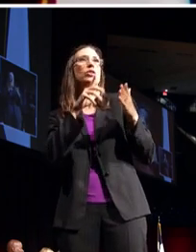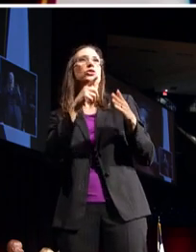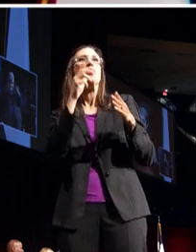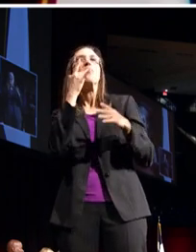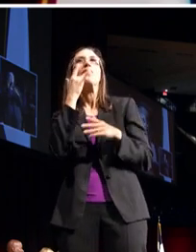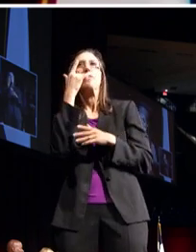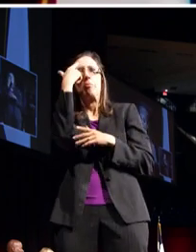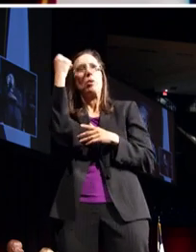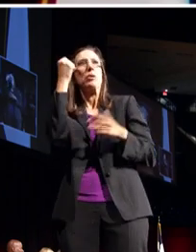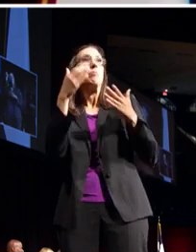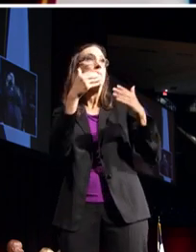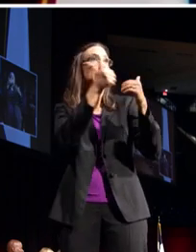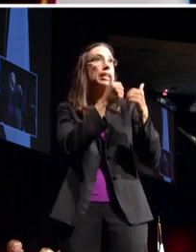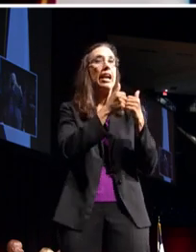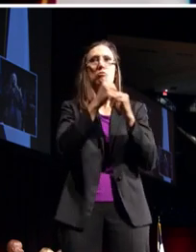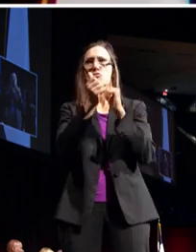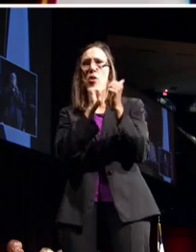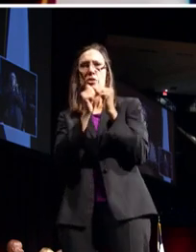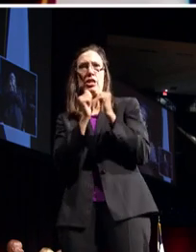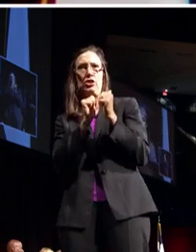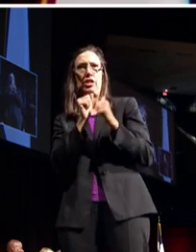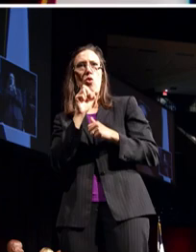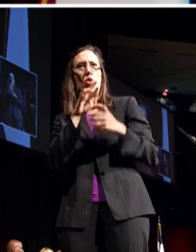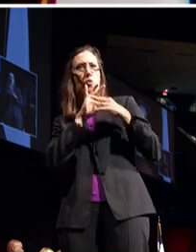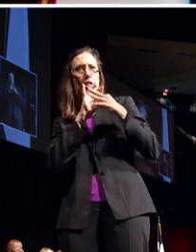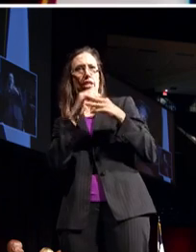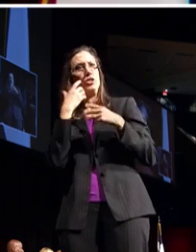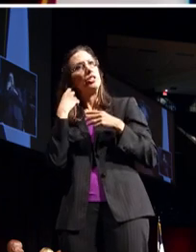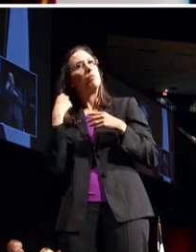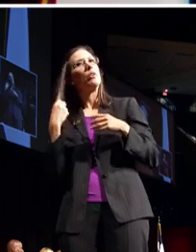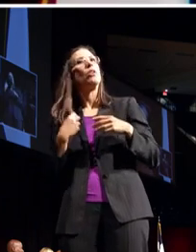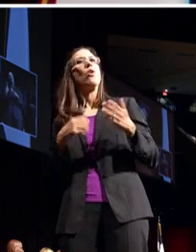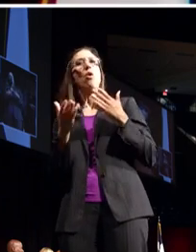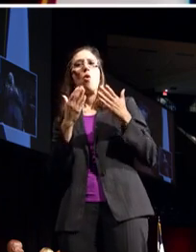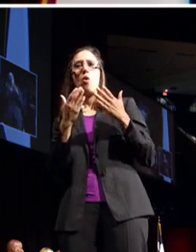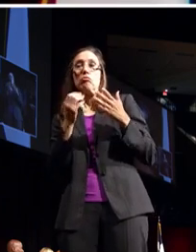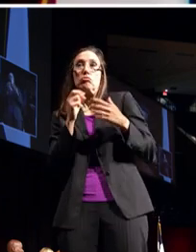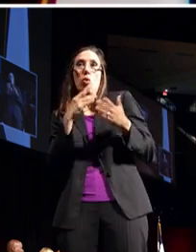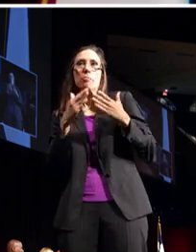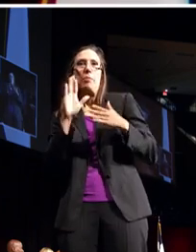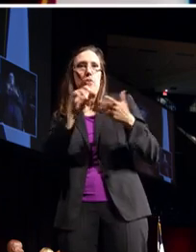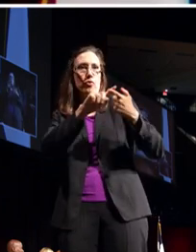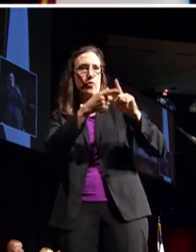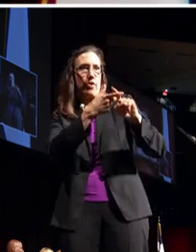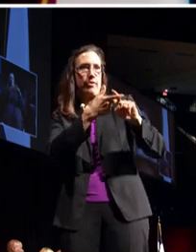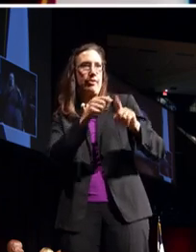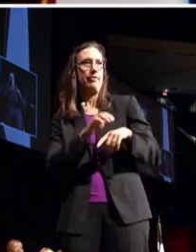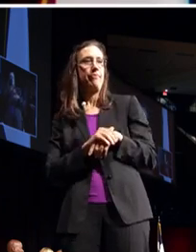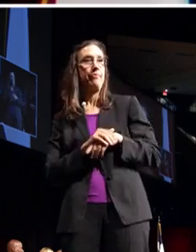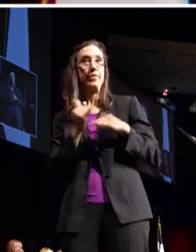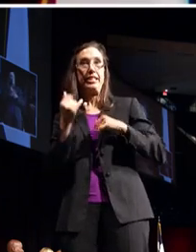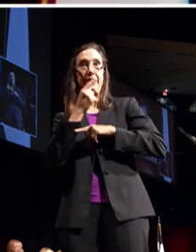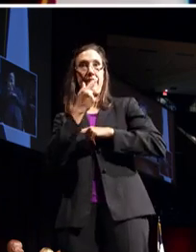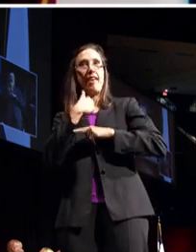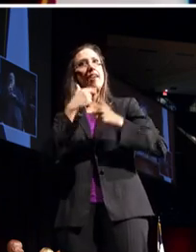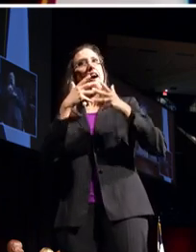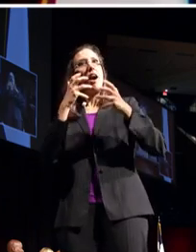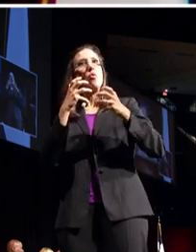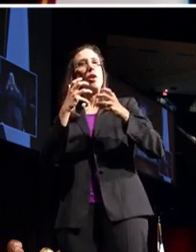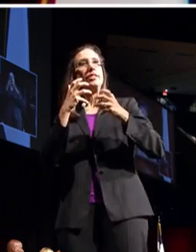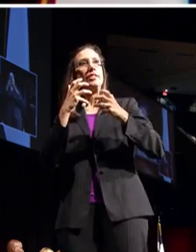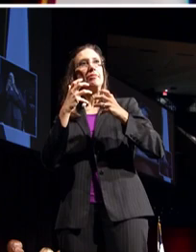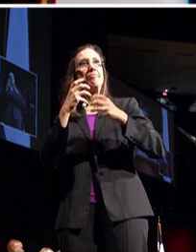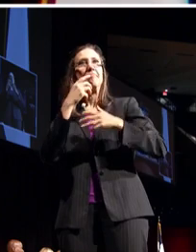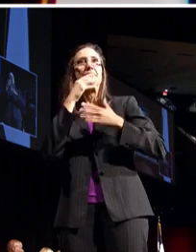a game, a competition, a relationship, or maybe even your friends. Today, I want to bring up